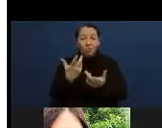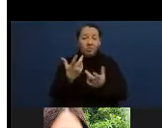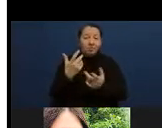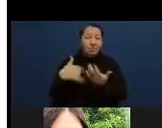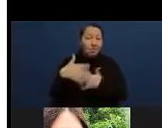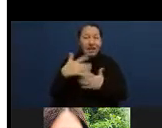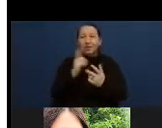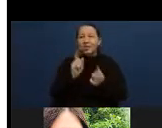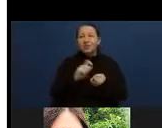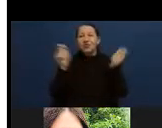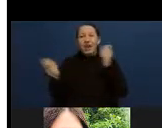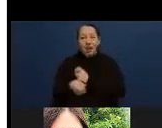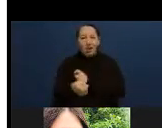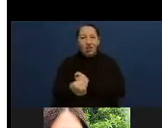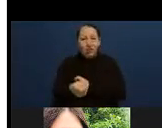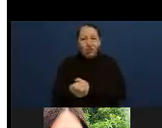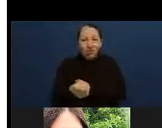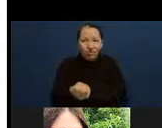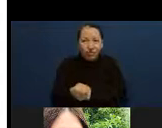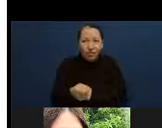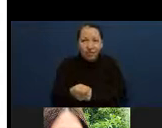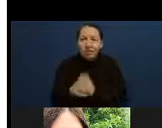So we've talked a lot about